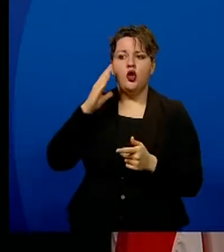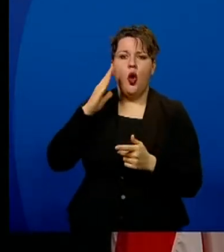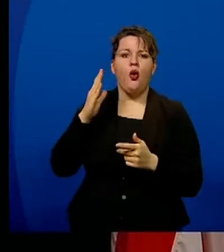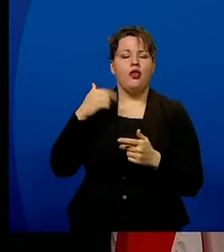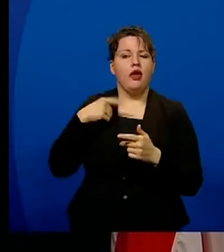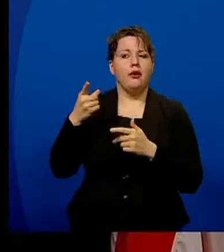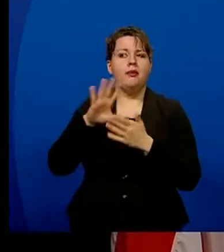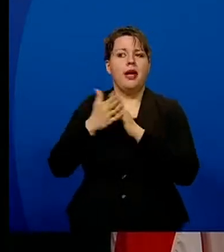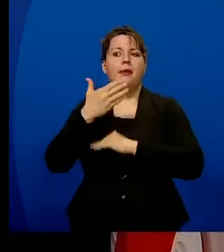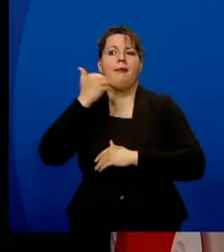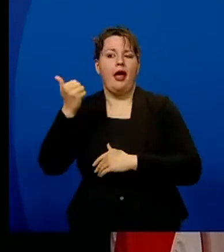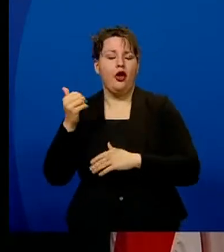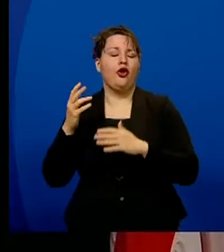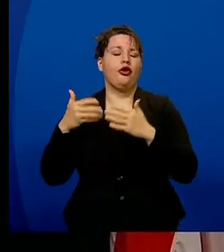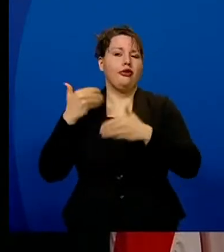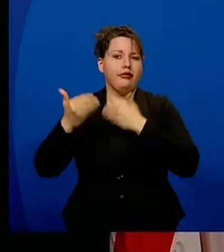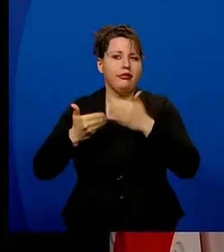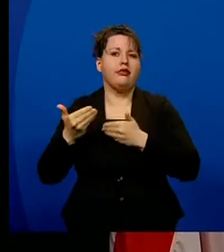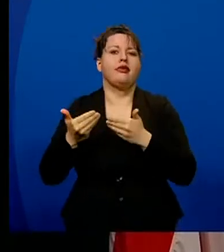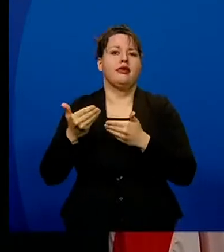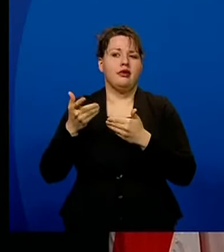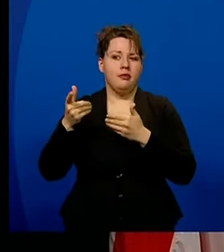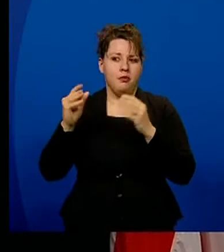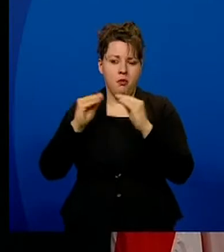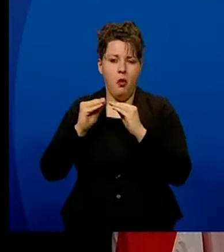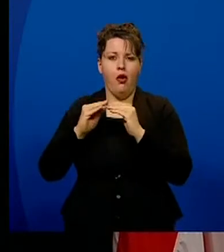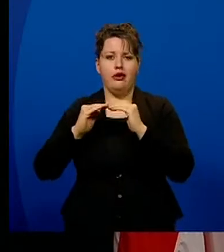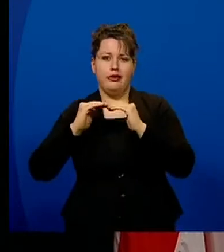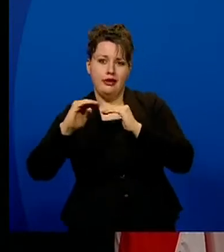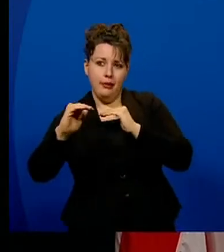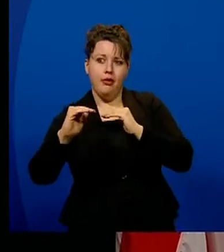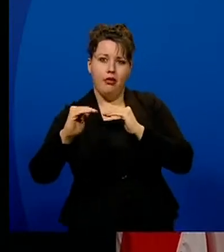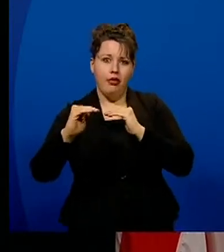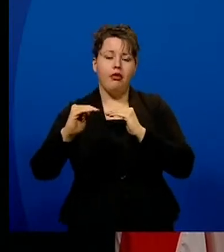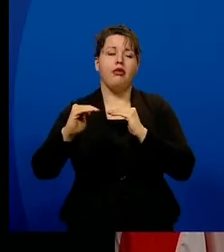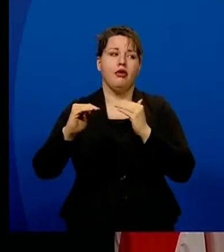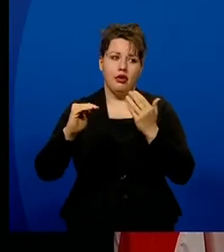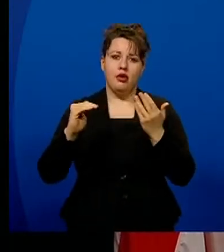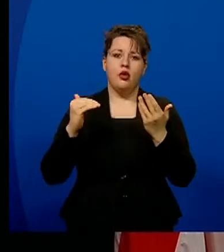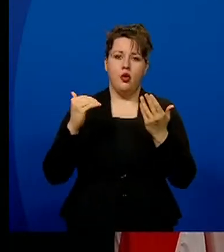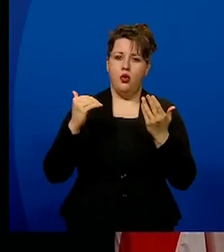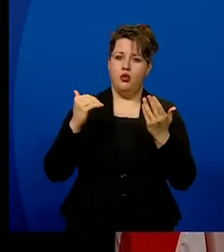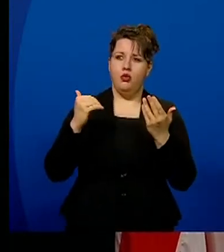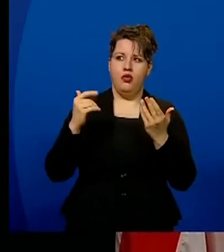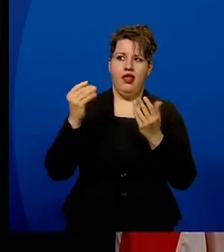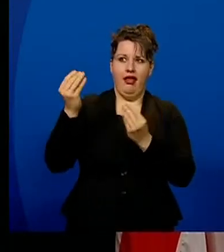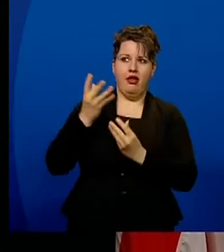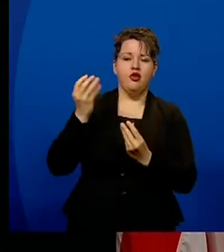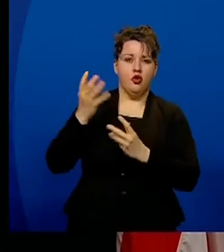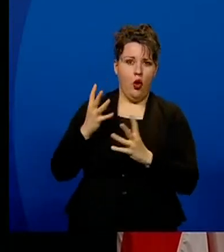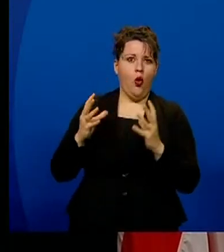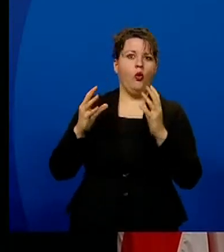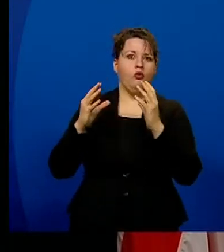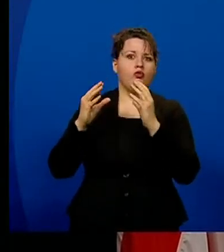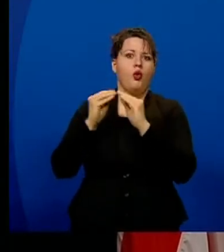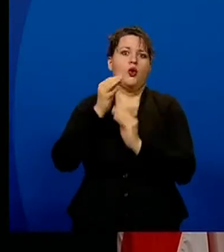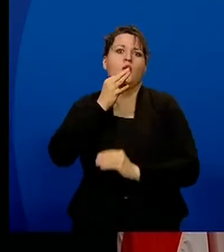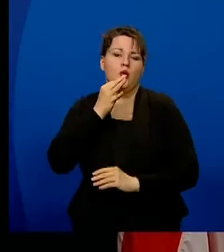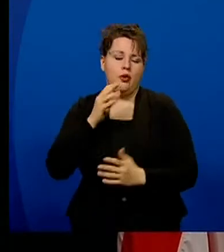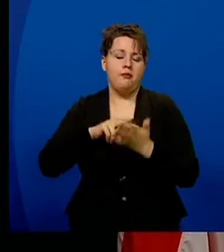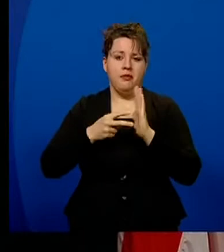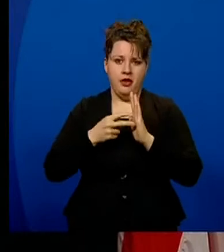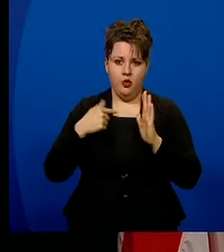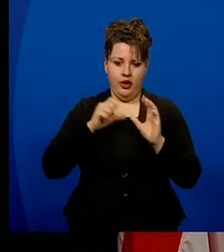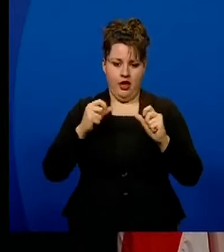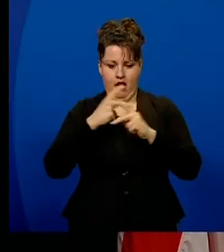better at that too, as they get them more stabilized. We're getting the notification even sooner, and that allows us